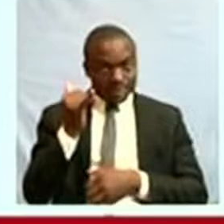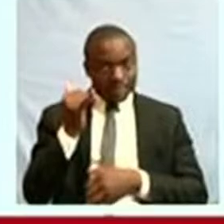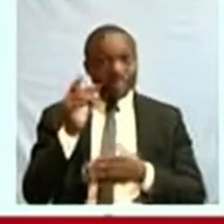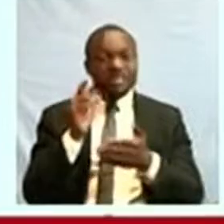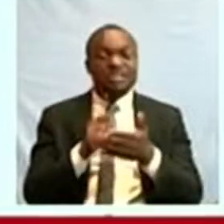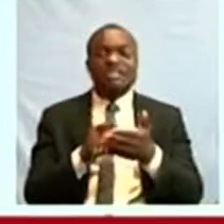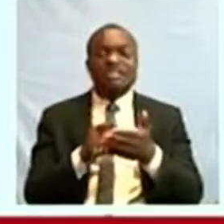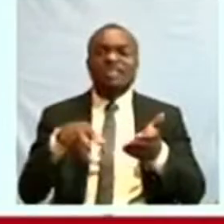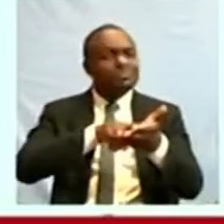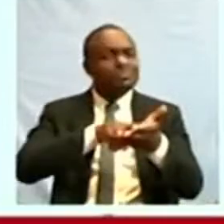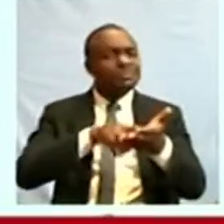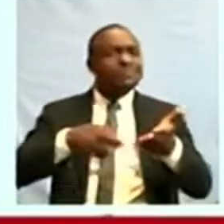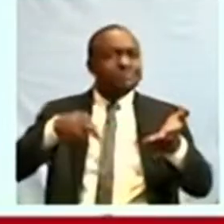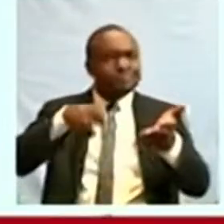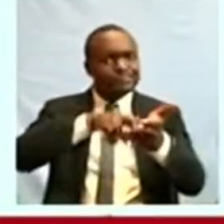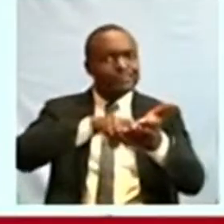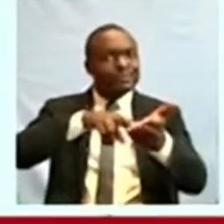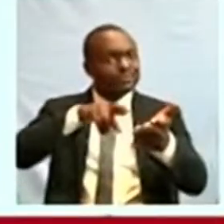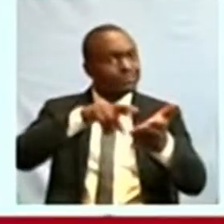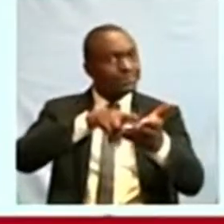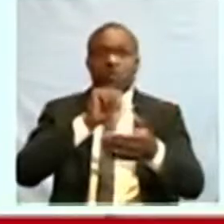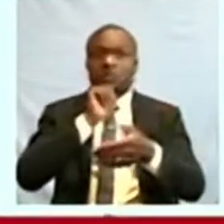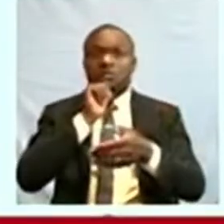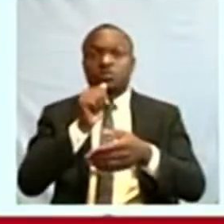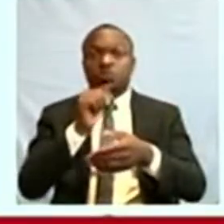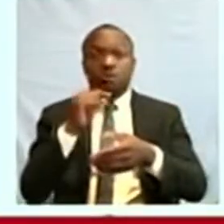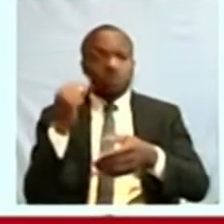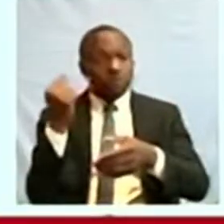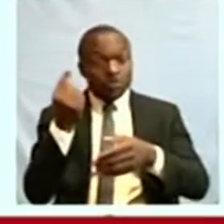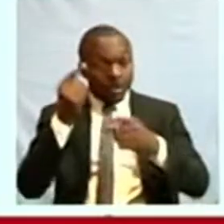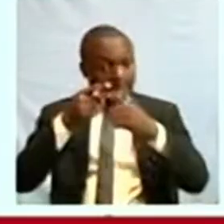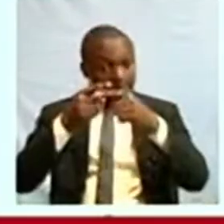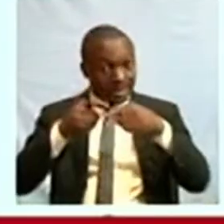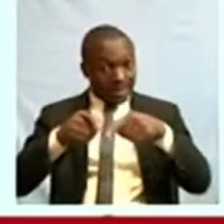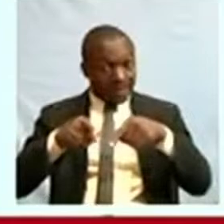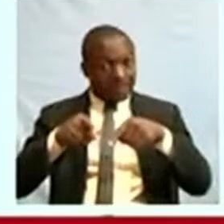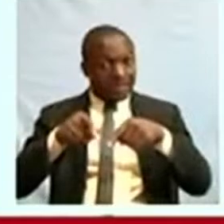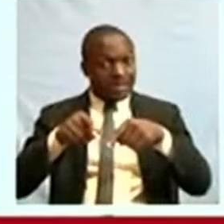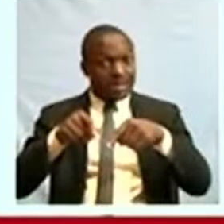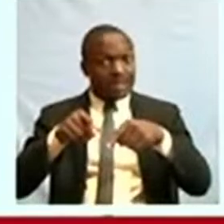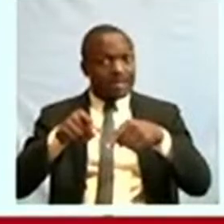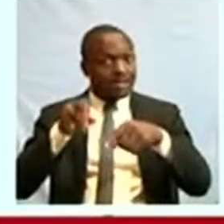reoccurring one, and it's not only in our ministry but across